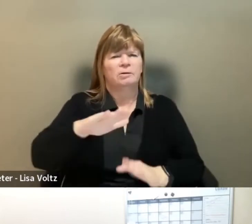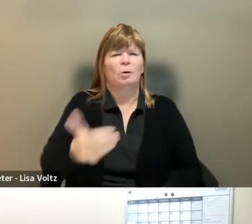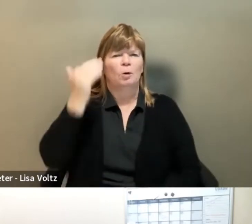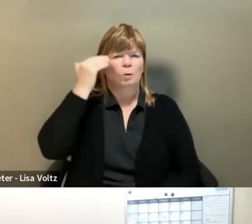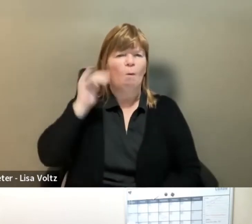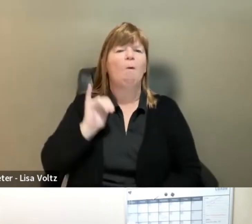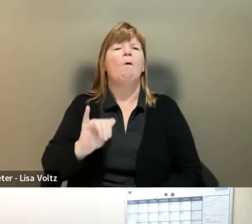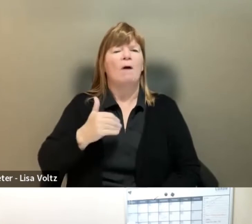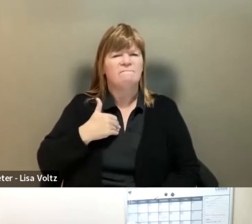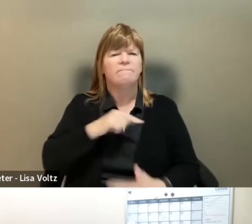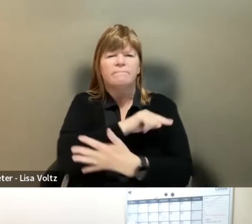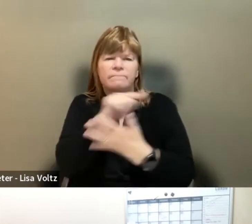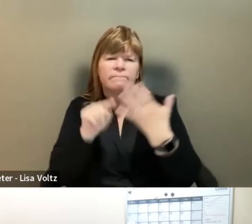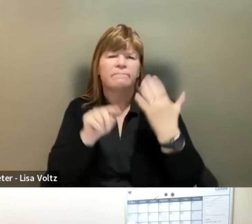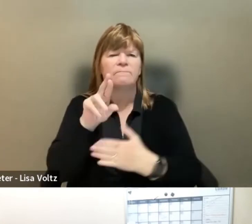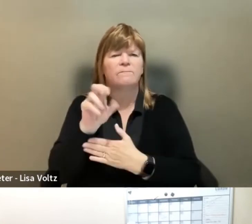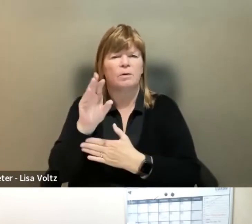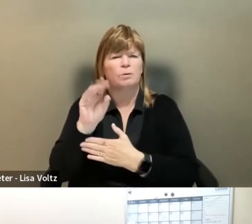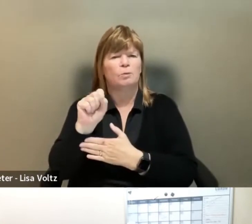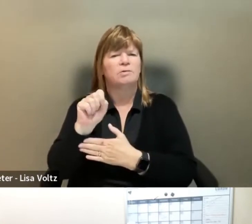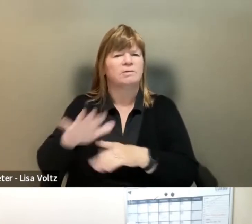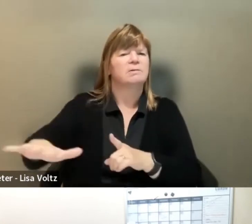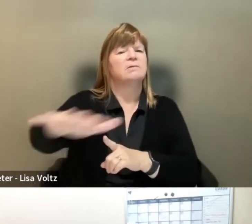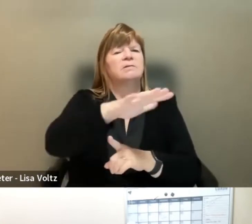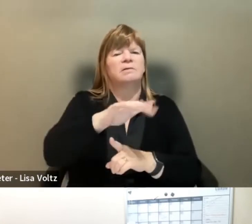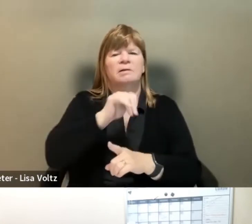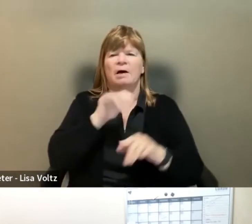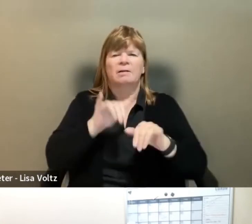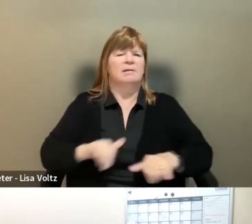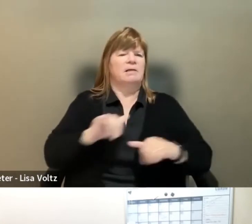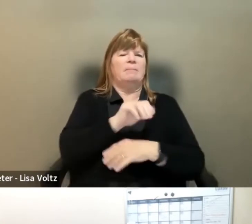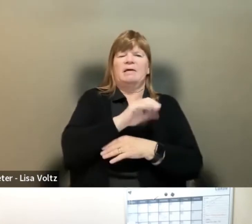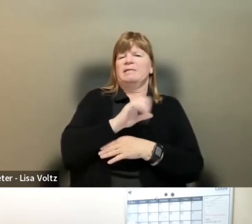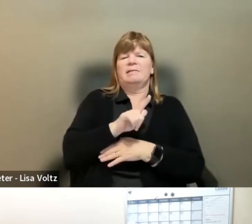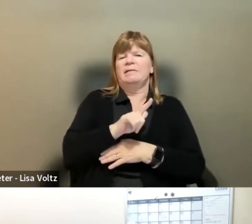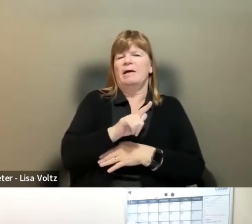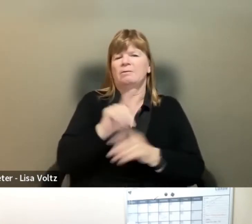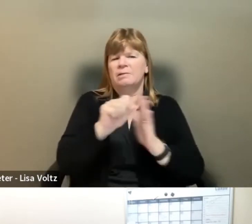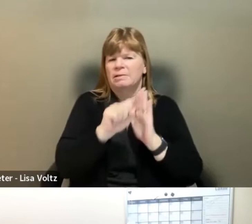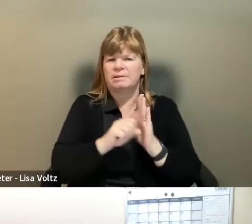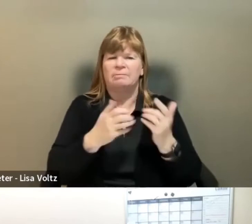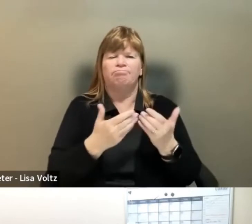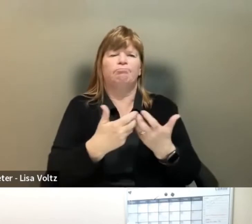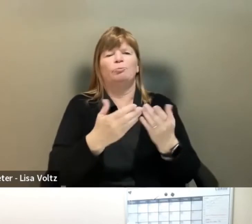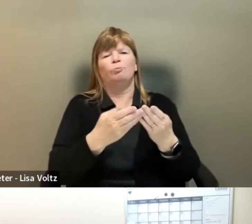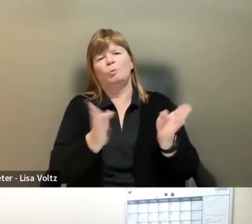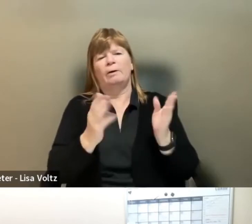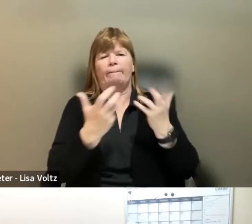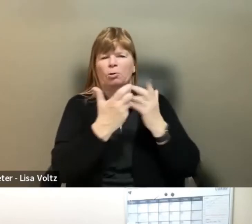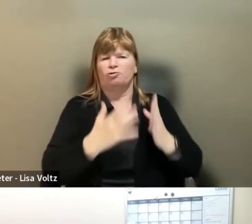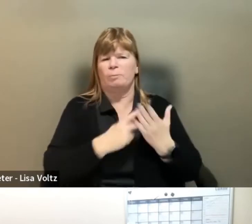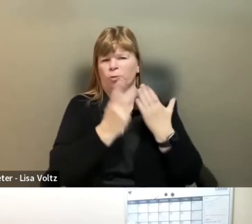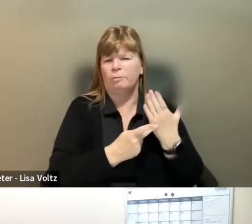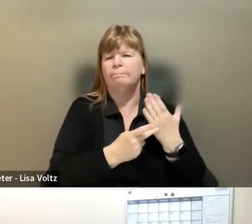resources out there outside of the traditional ACL TBI State Partnership Program that we're all very familiar with.